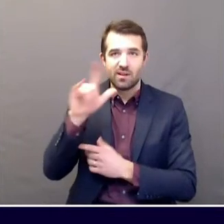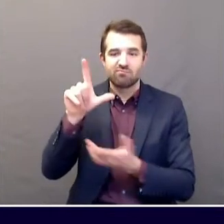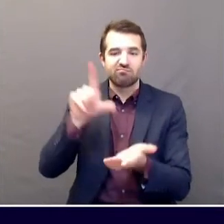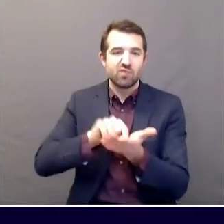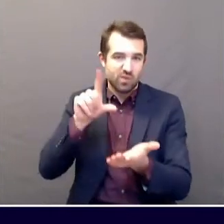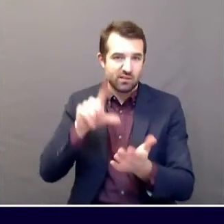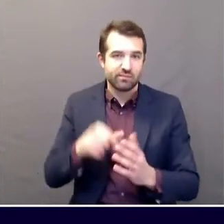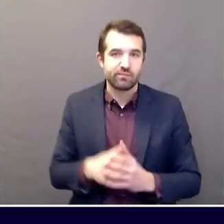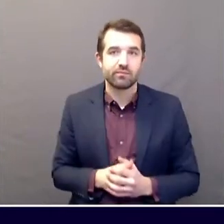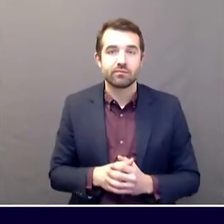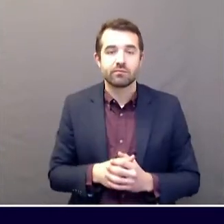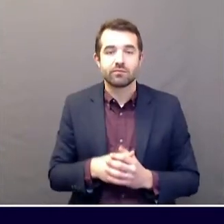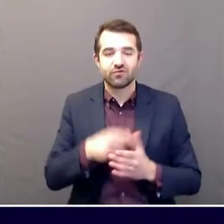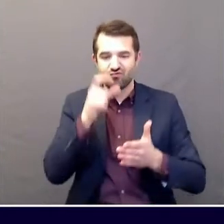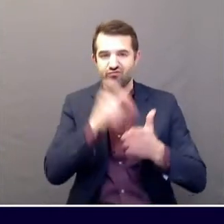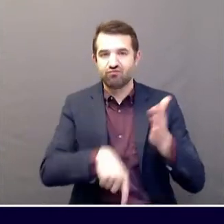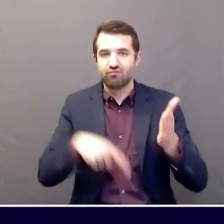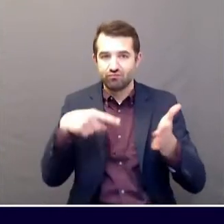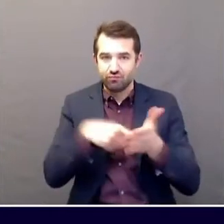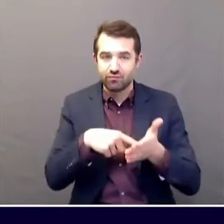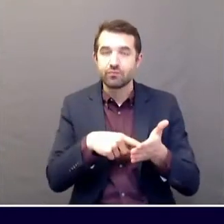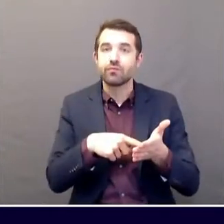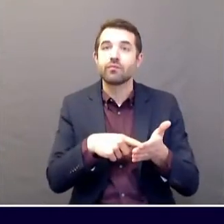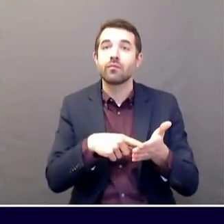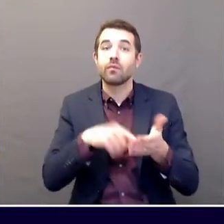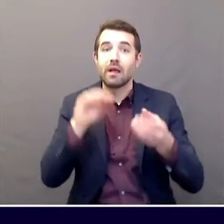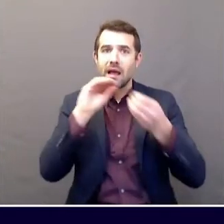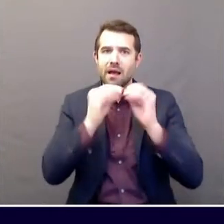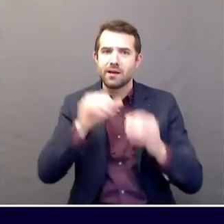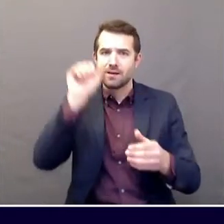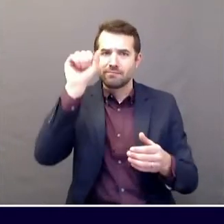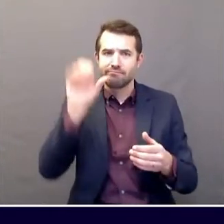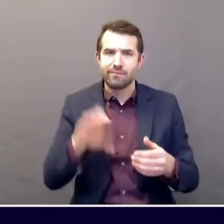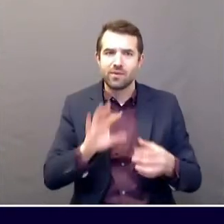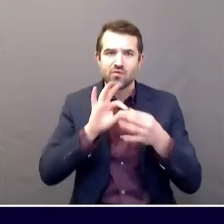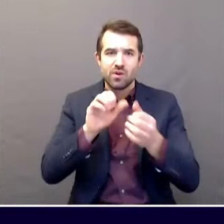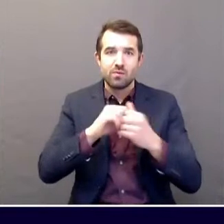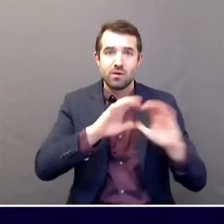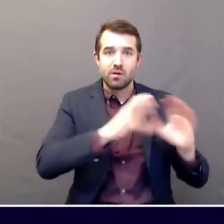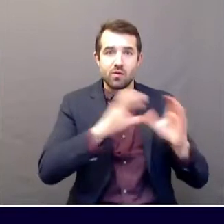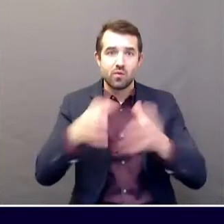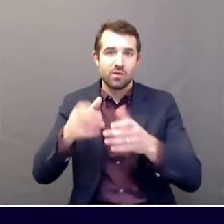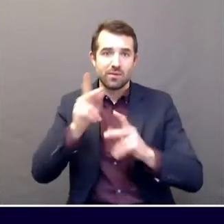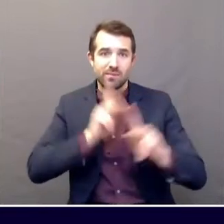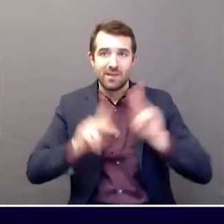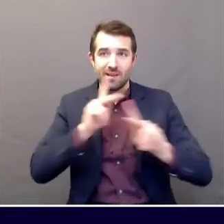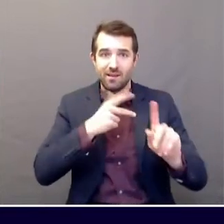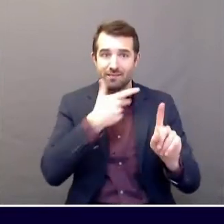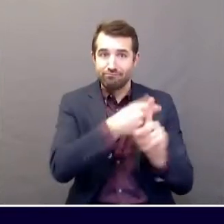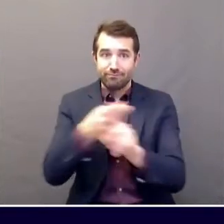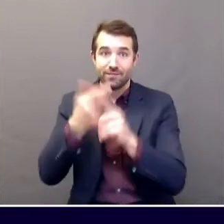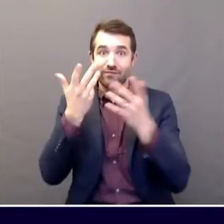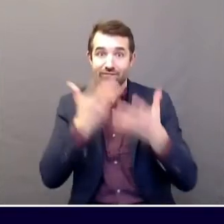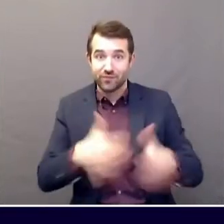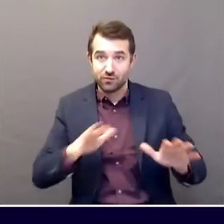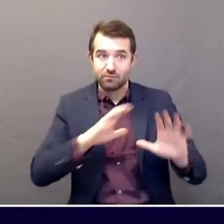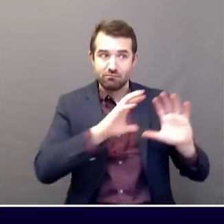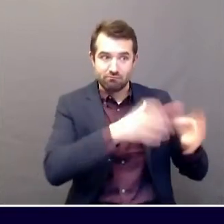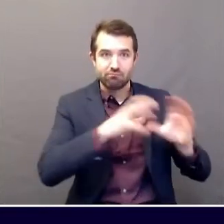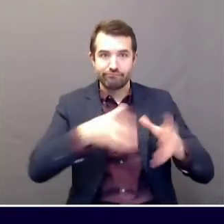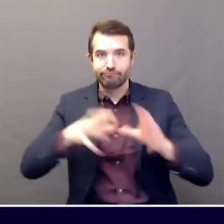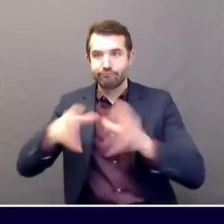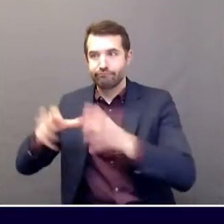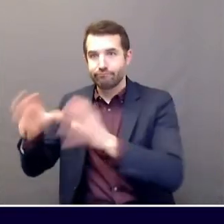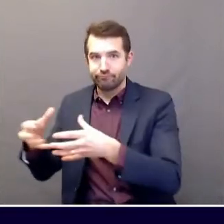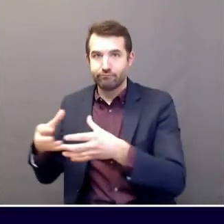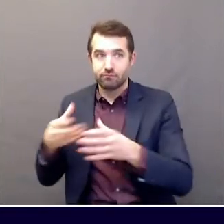the state about who is getting the vaccine, wherein they reported that about 40% of people who've received vaccines haven't